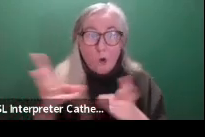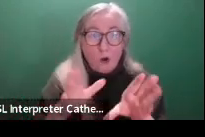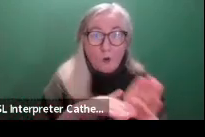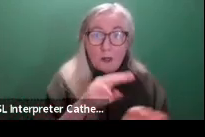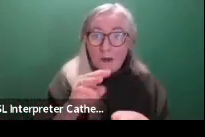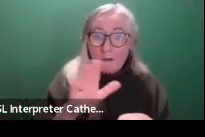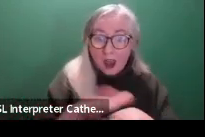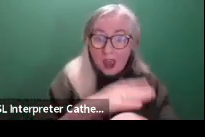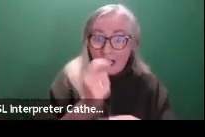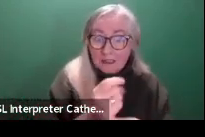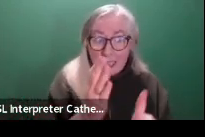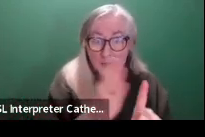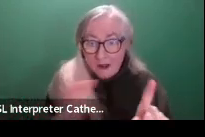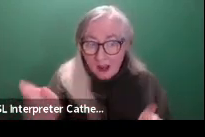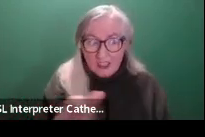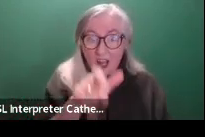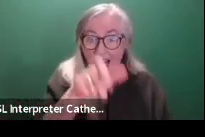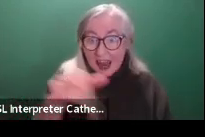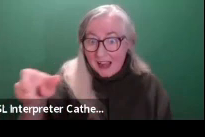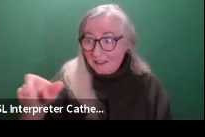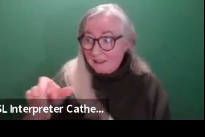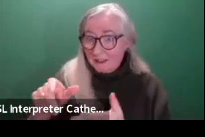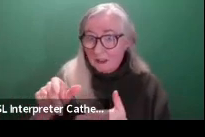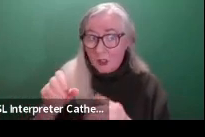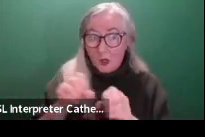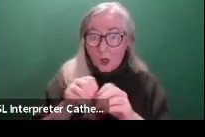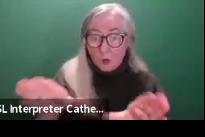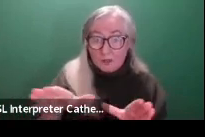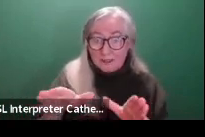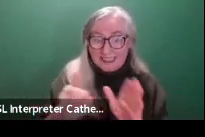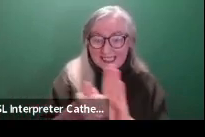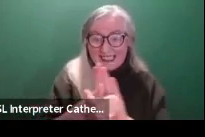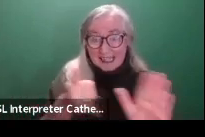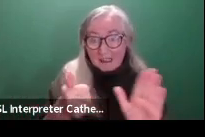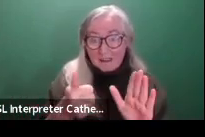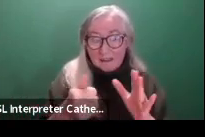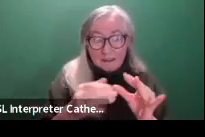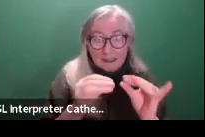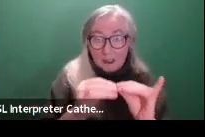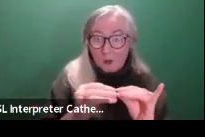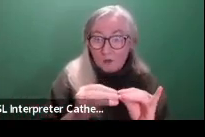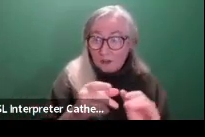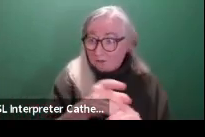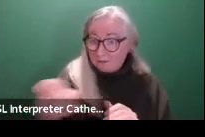time. Clients are going to lose skilled workers, lose skilled interpreters.